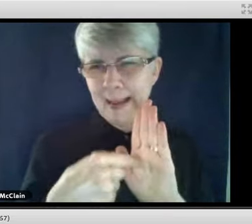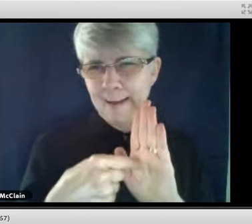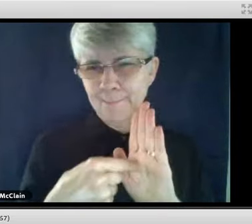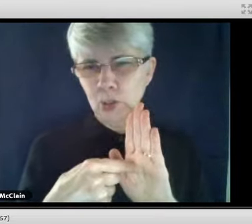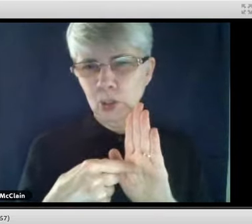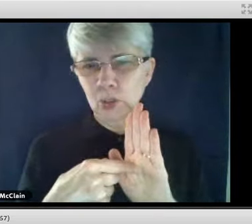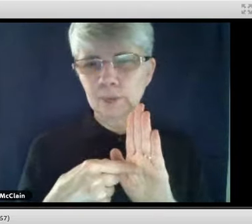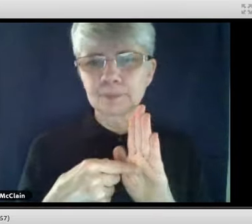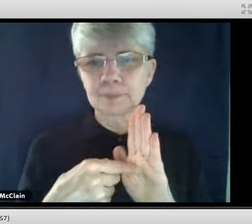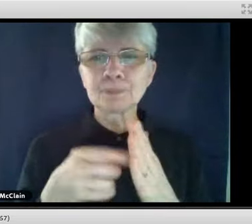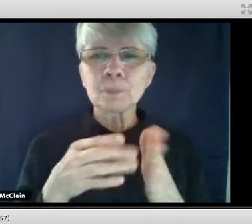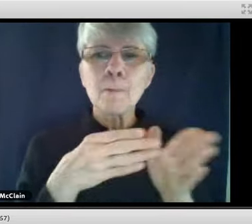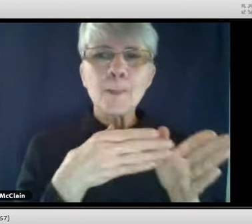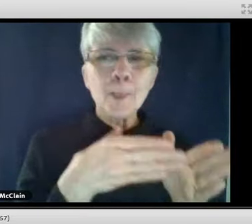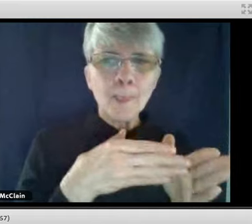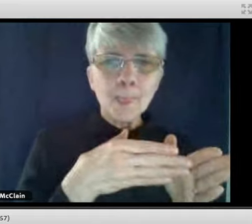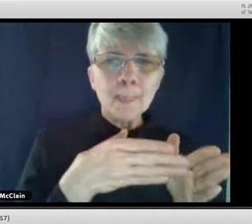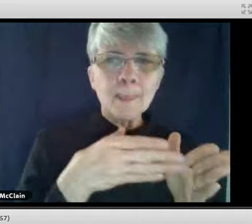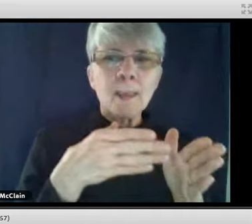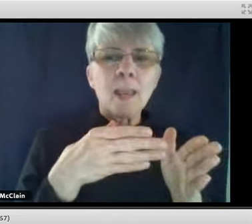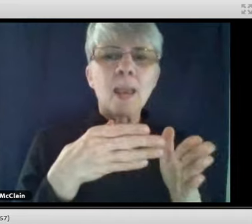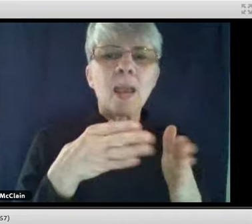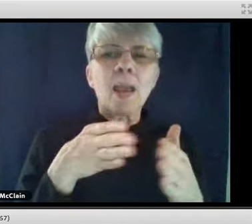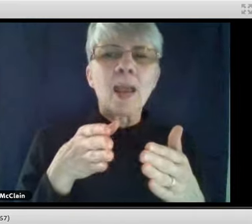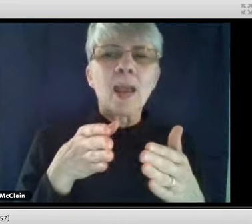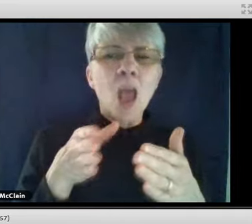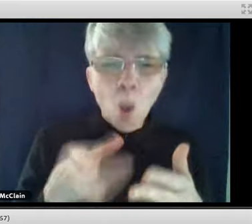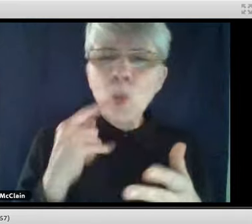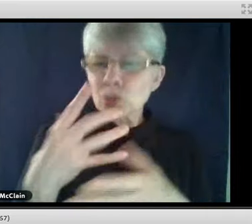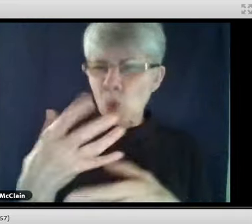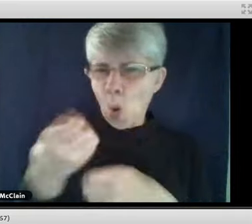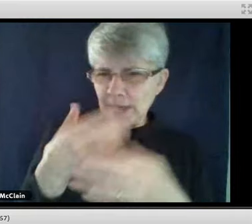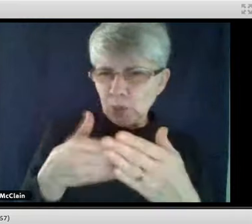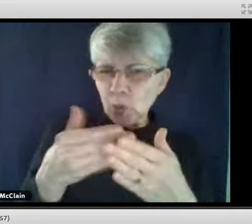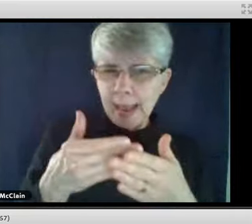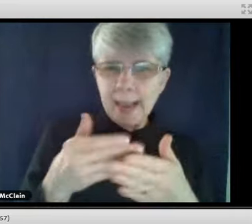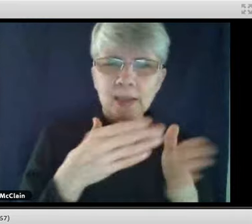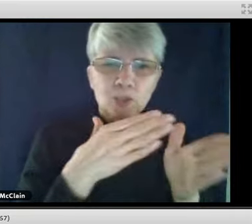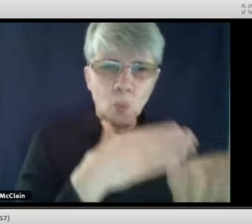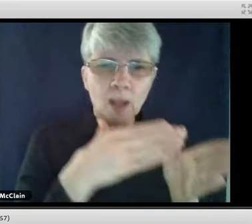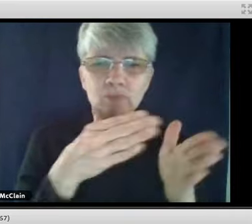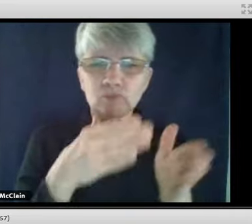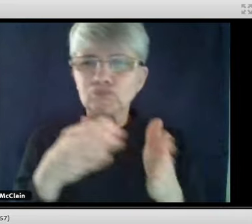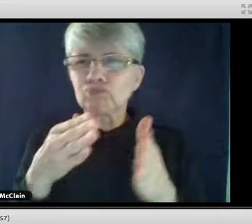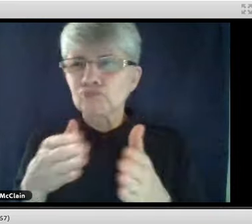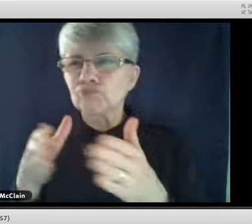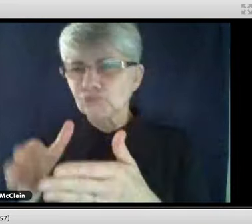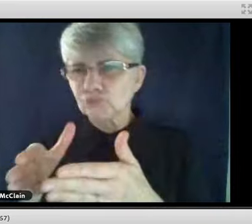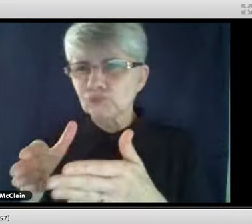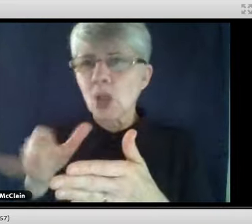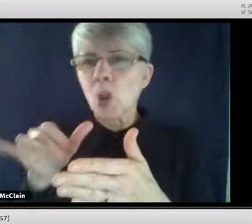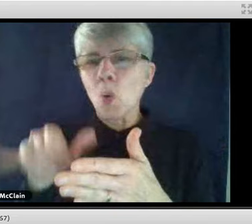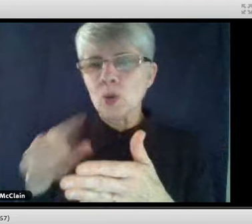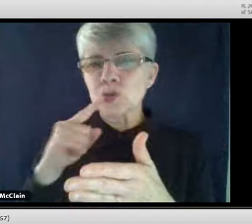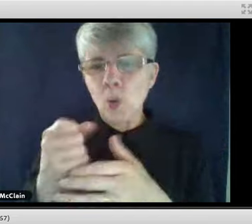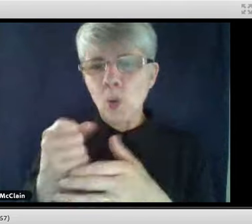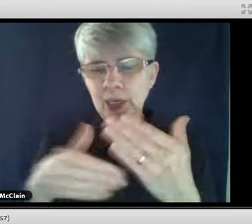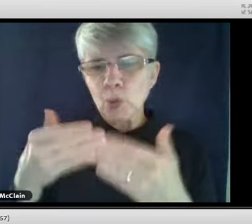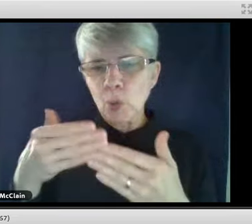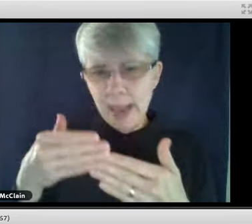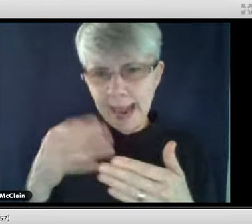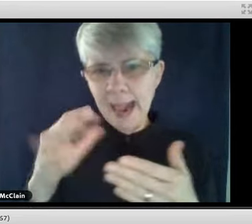what actually you're holding in your hand, okay, the physical thing that's holding in your hand, on the shelf, etc. Okay,